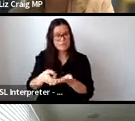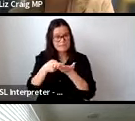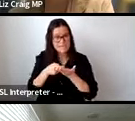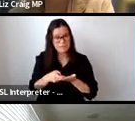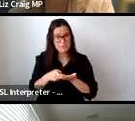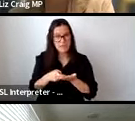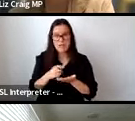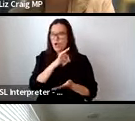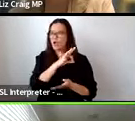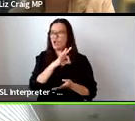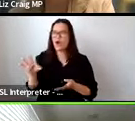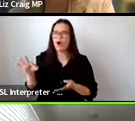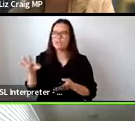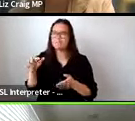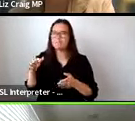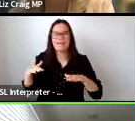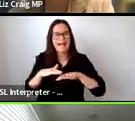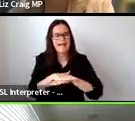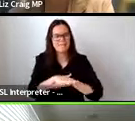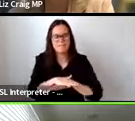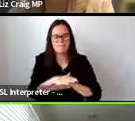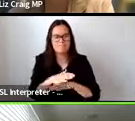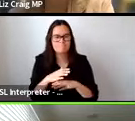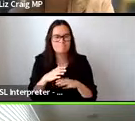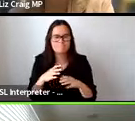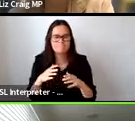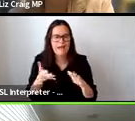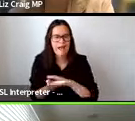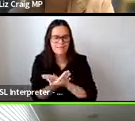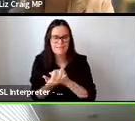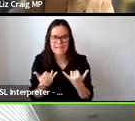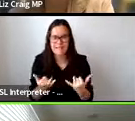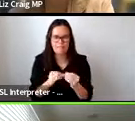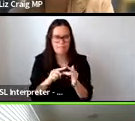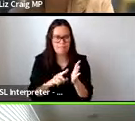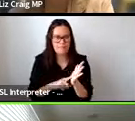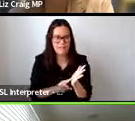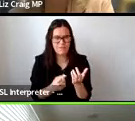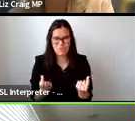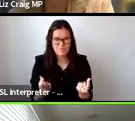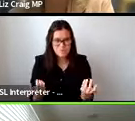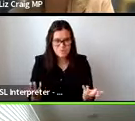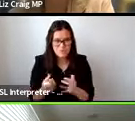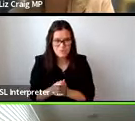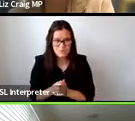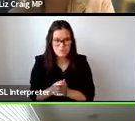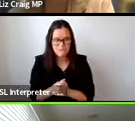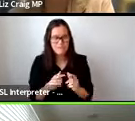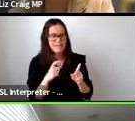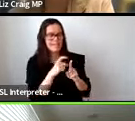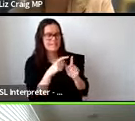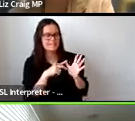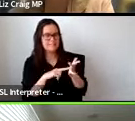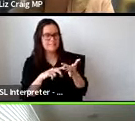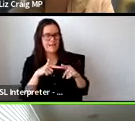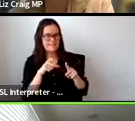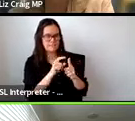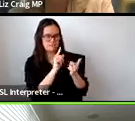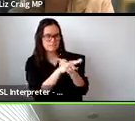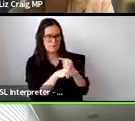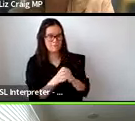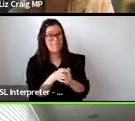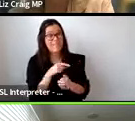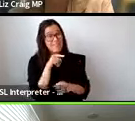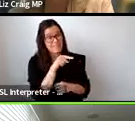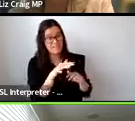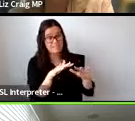feedback? Then I would say to you, I'd say 2 things. The first thing I'd say is that's parliamentary